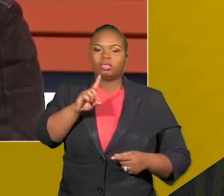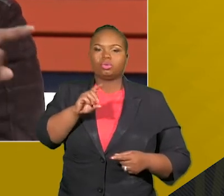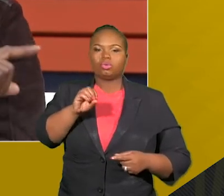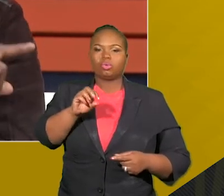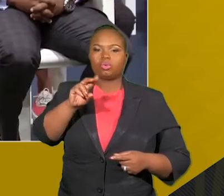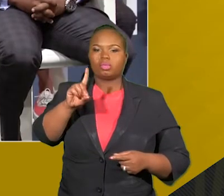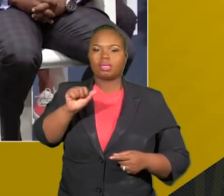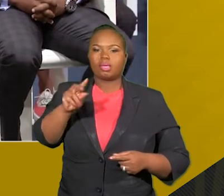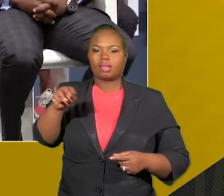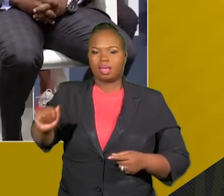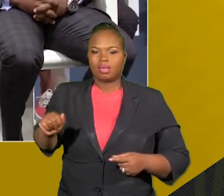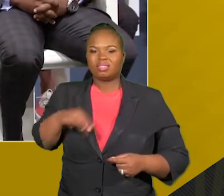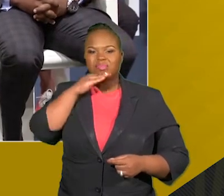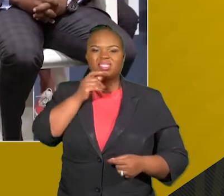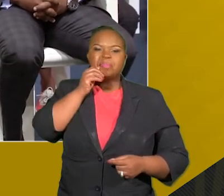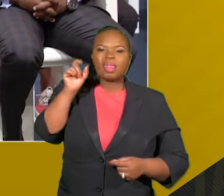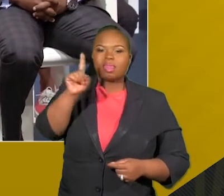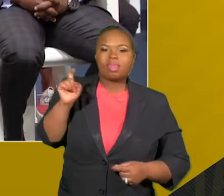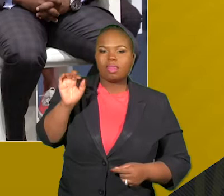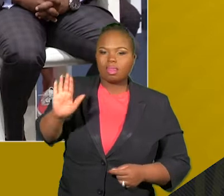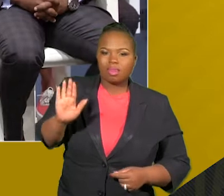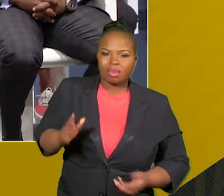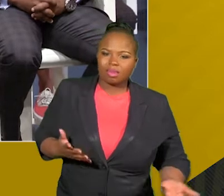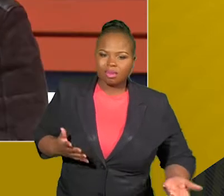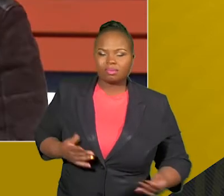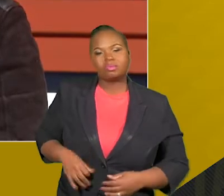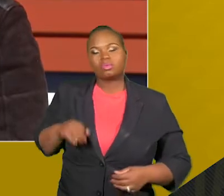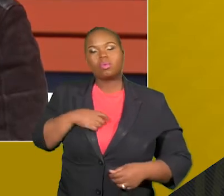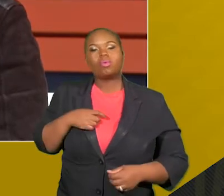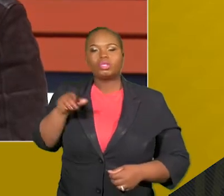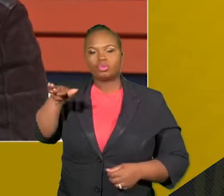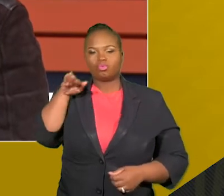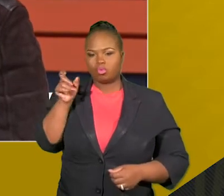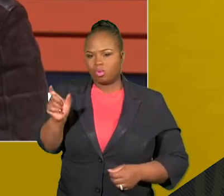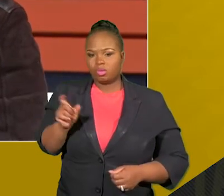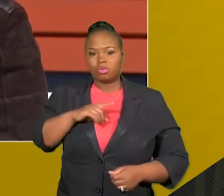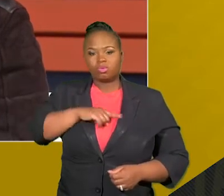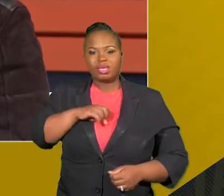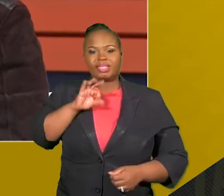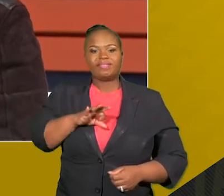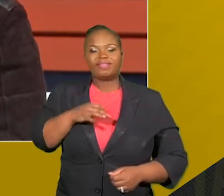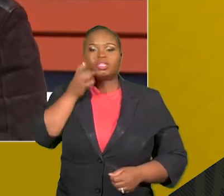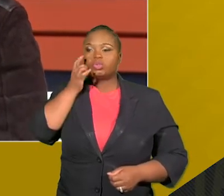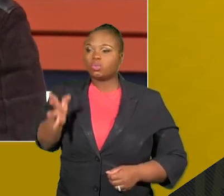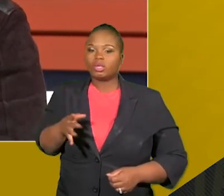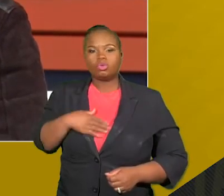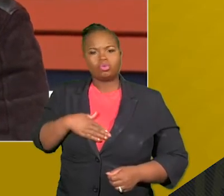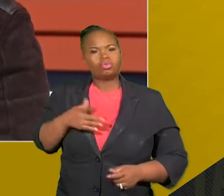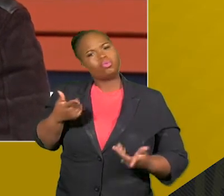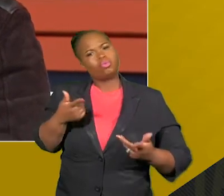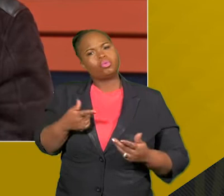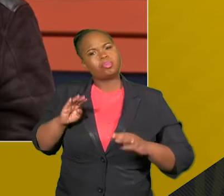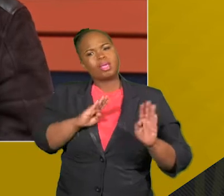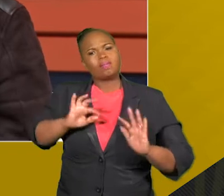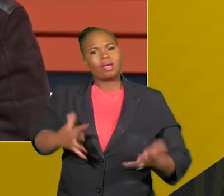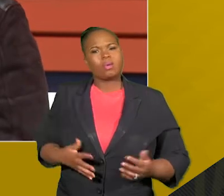Every man who carried a package away to the question of President Piloyak, are you a man? Magak Tugumfazi, will you act like a man?